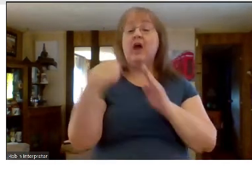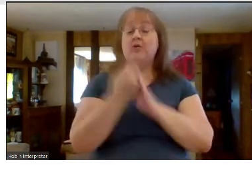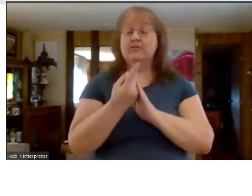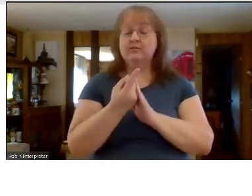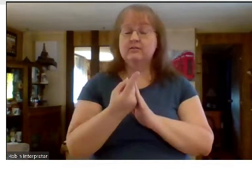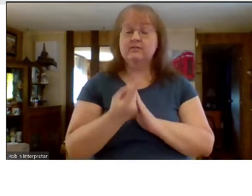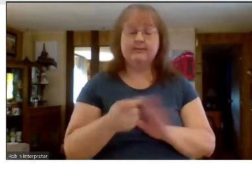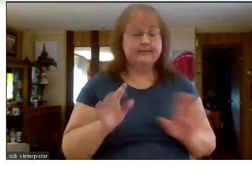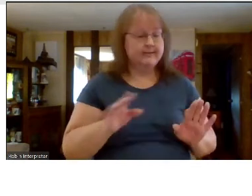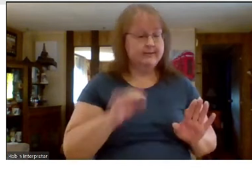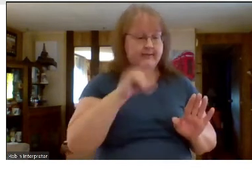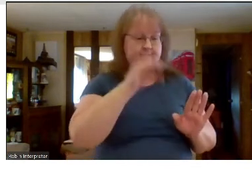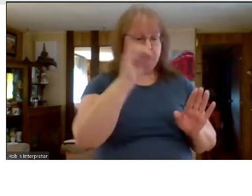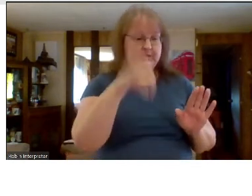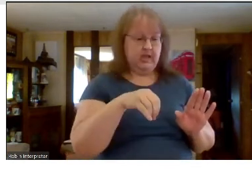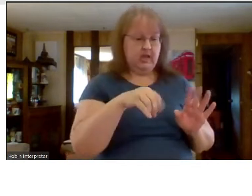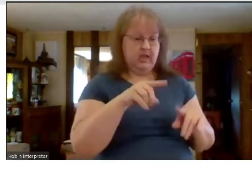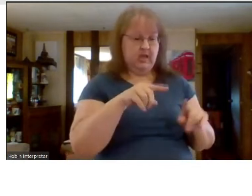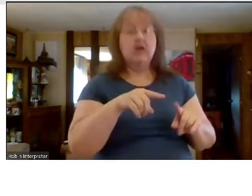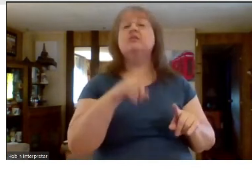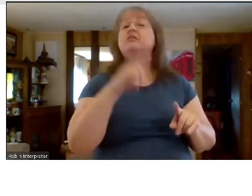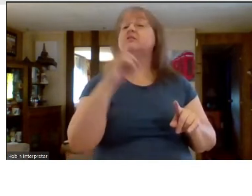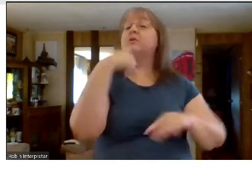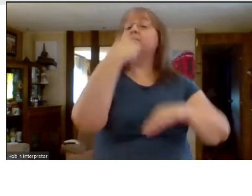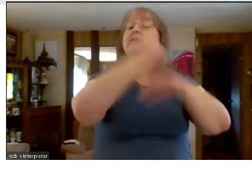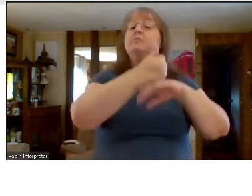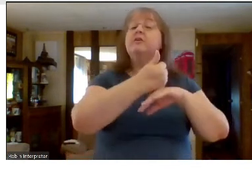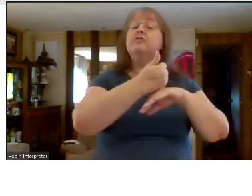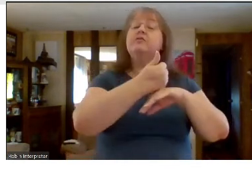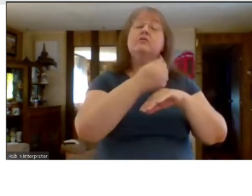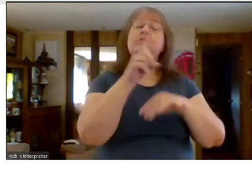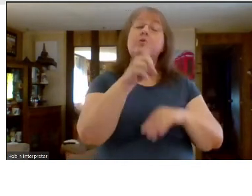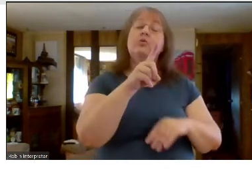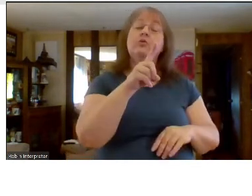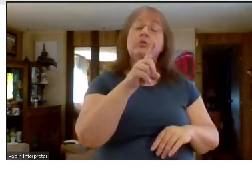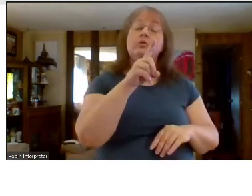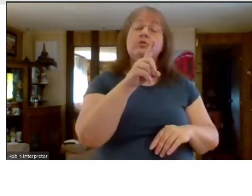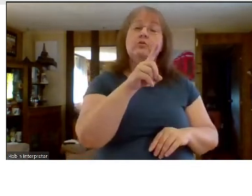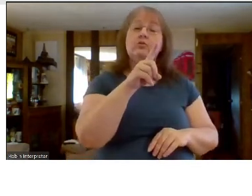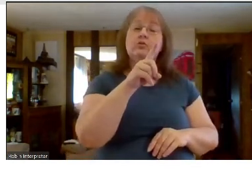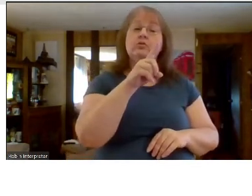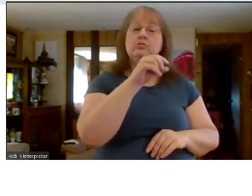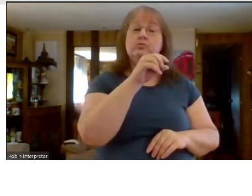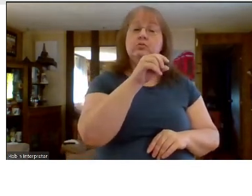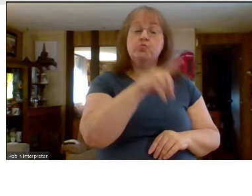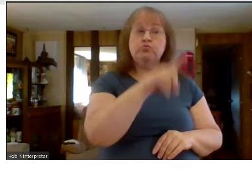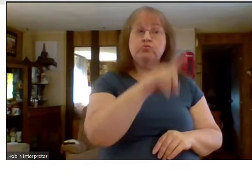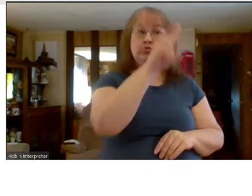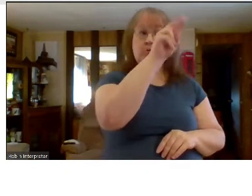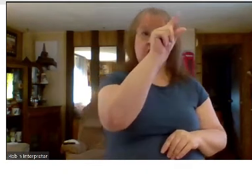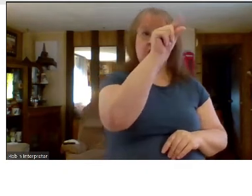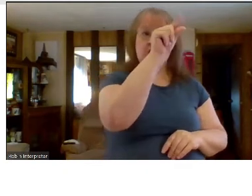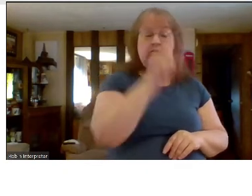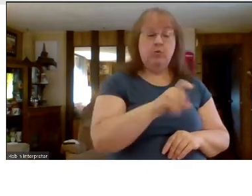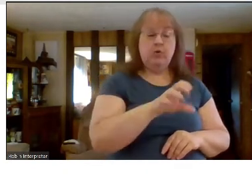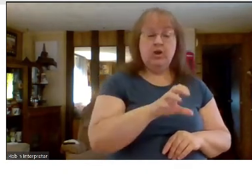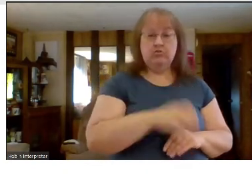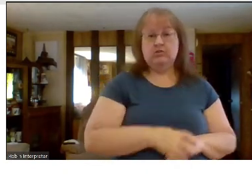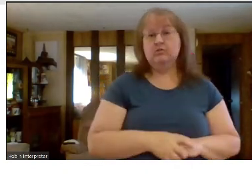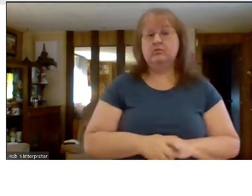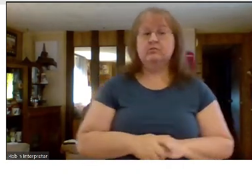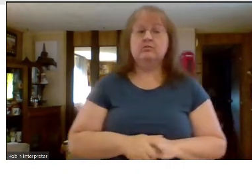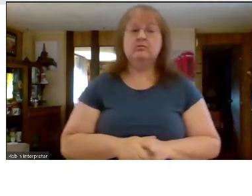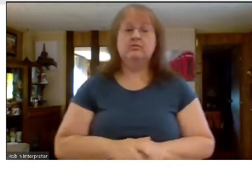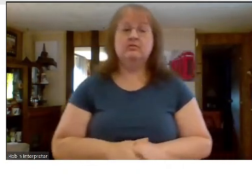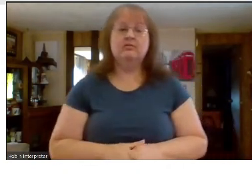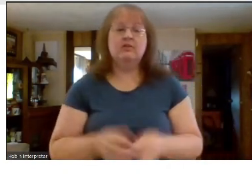2 hours? Here's the 2 hours. That's 20%. Ooh, percent's always over 100. 20 over 100 is the same thing as,